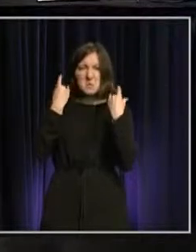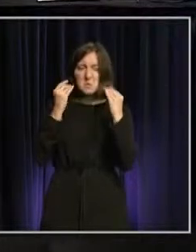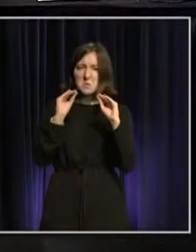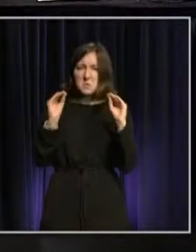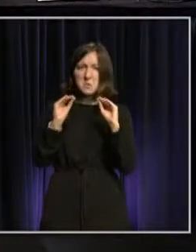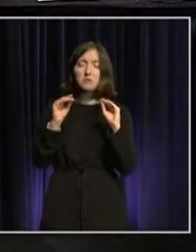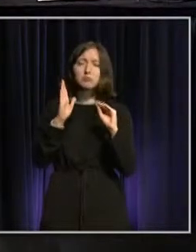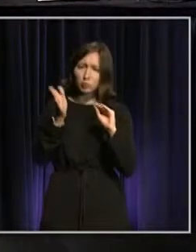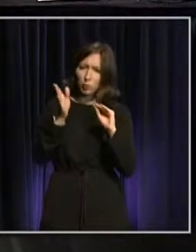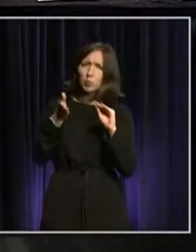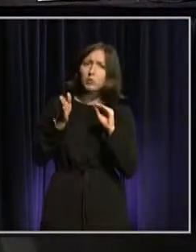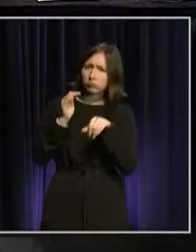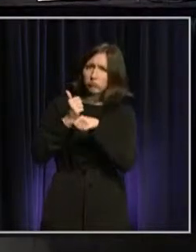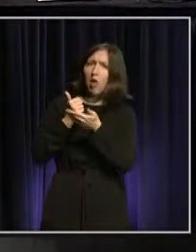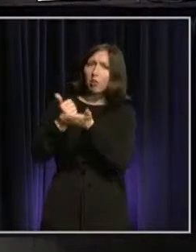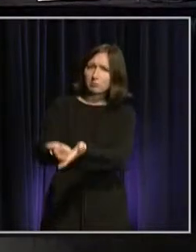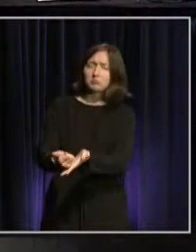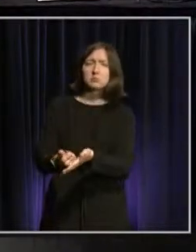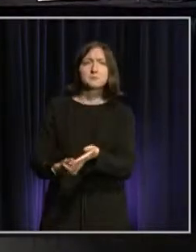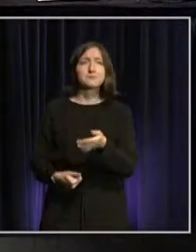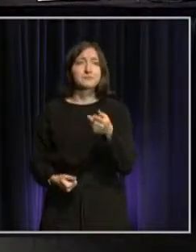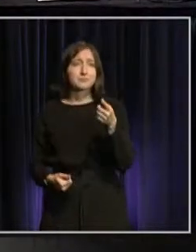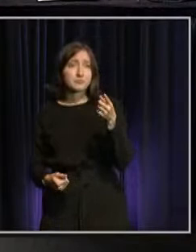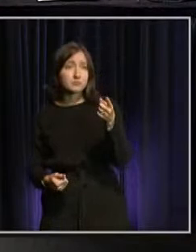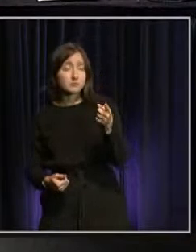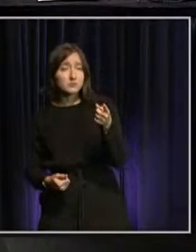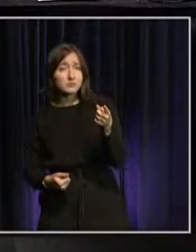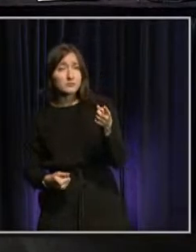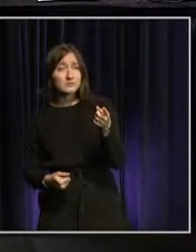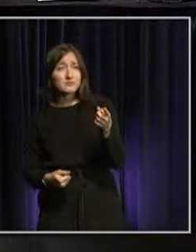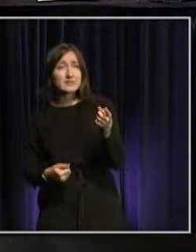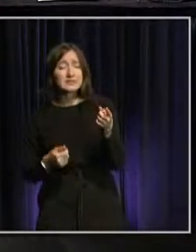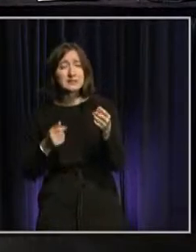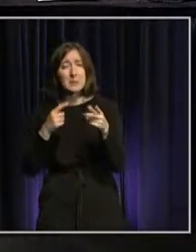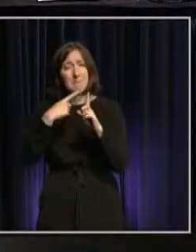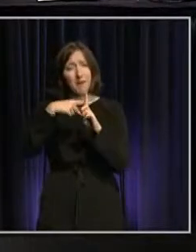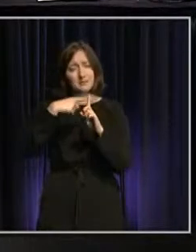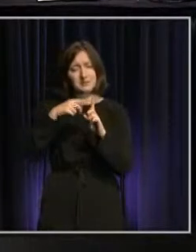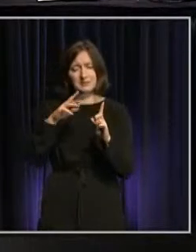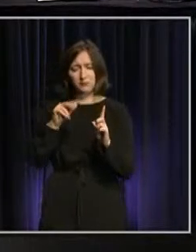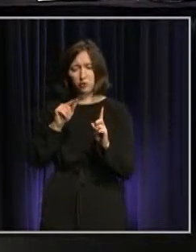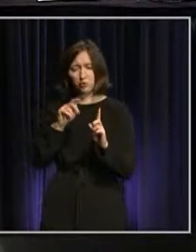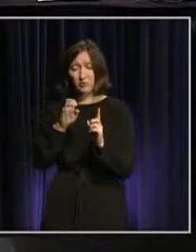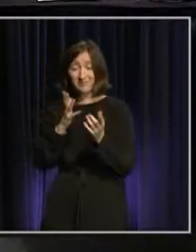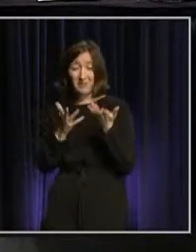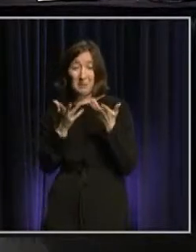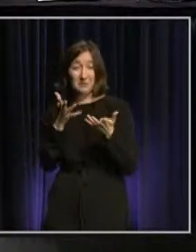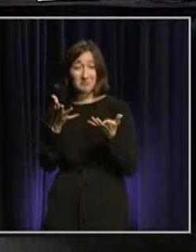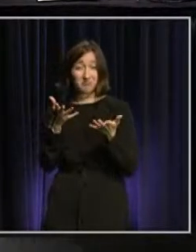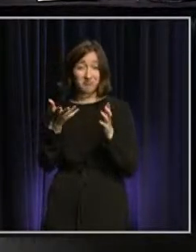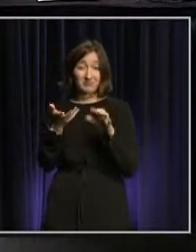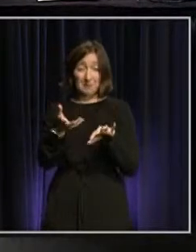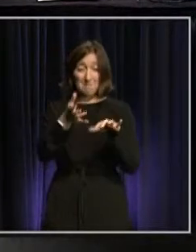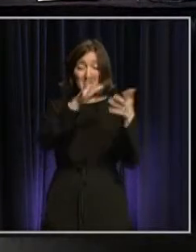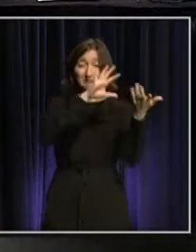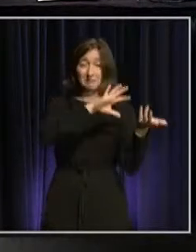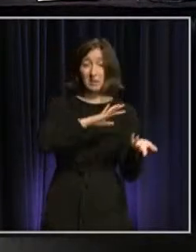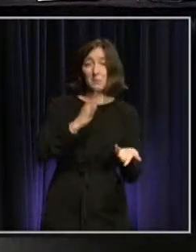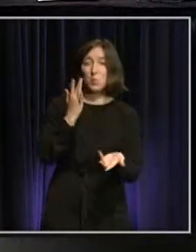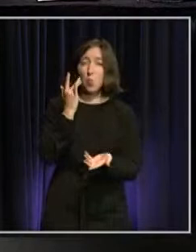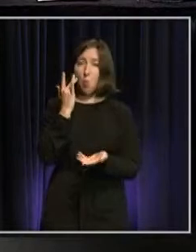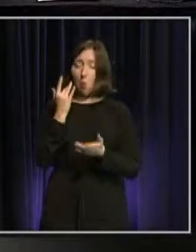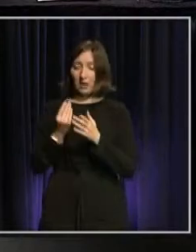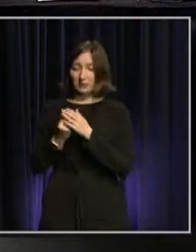Is the positivity rate somewhat distorted from lower testing during spring break? I don't think it's